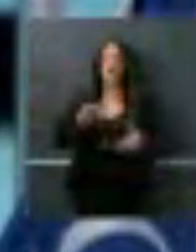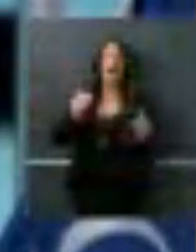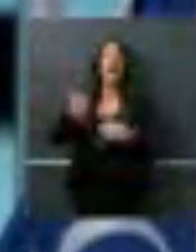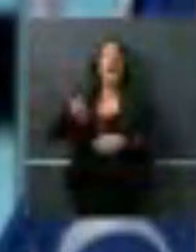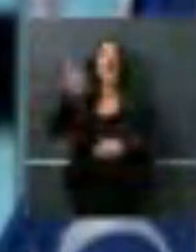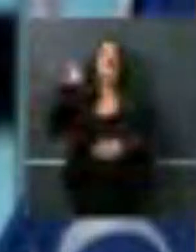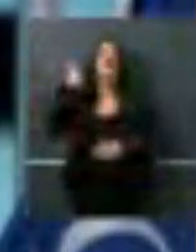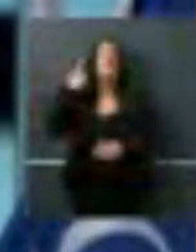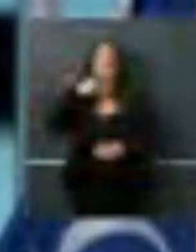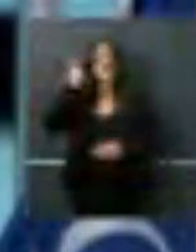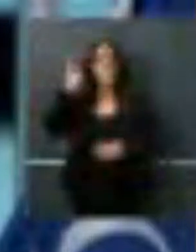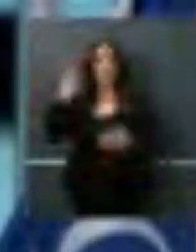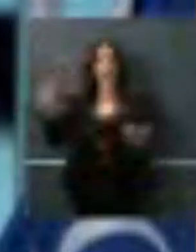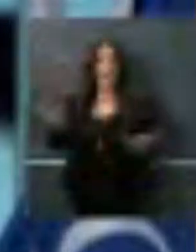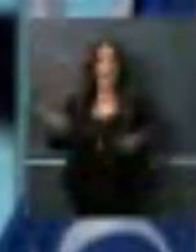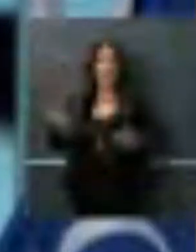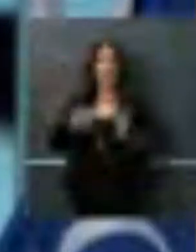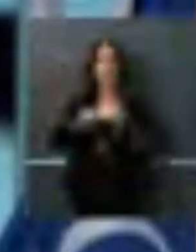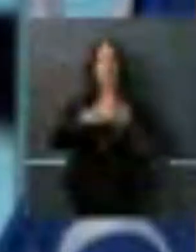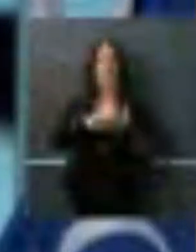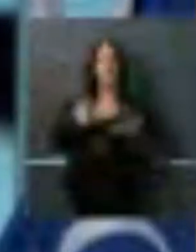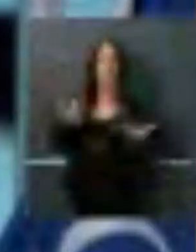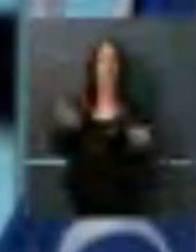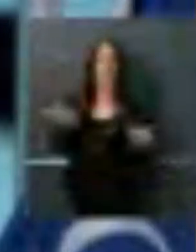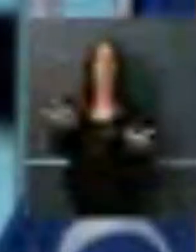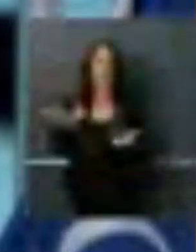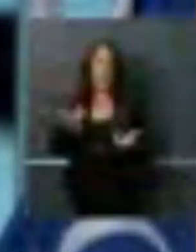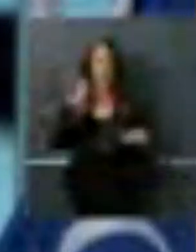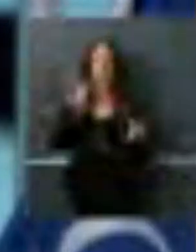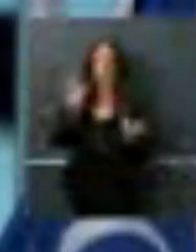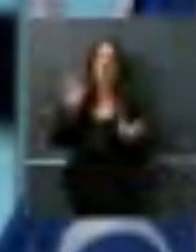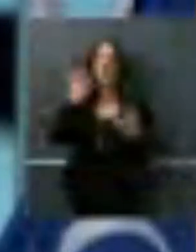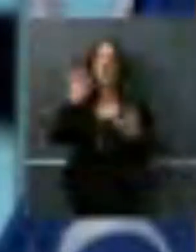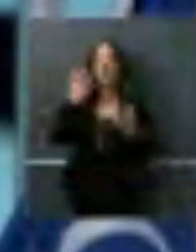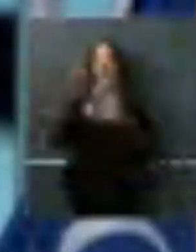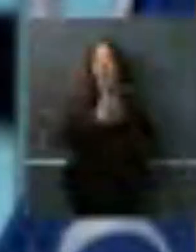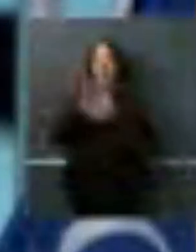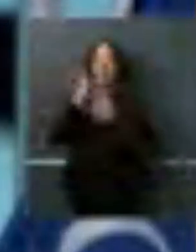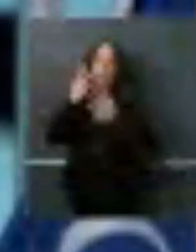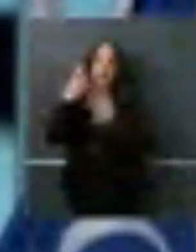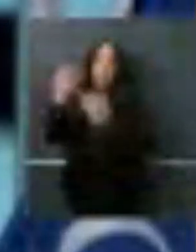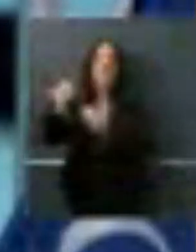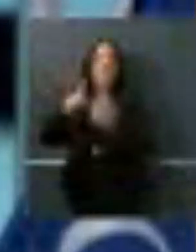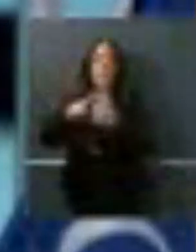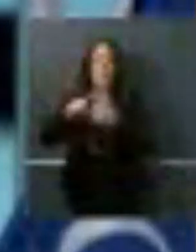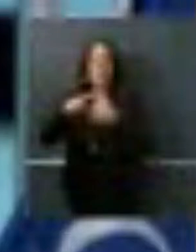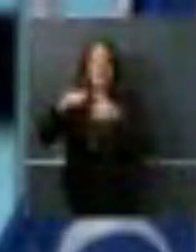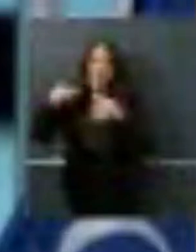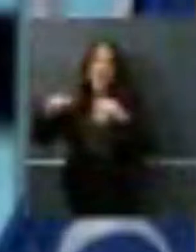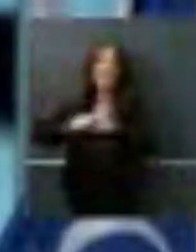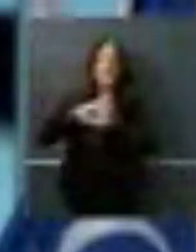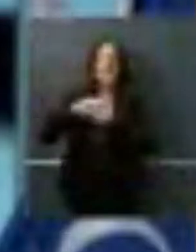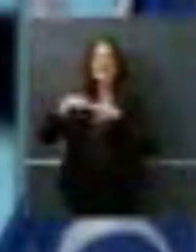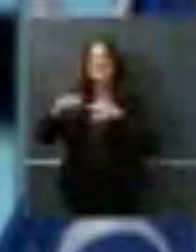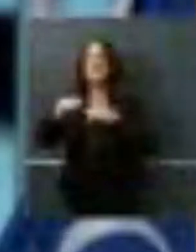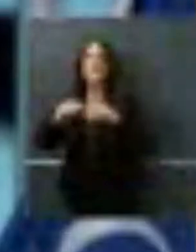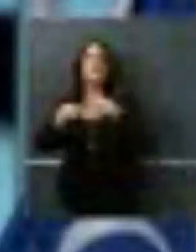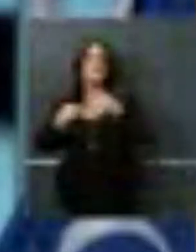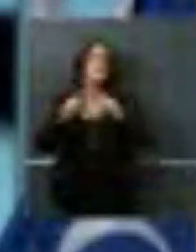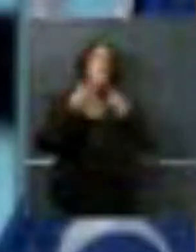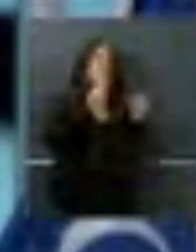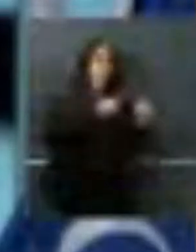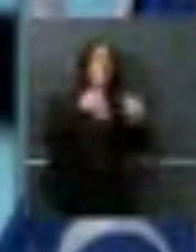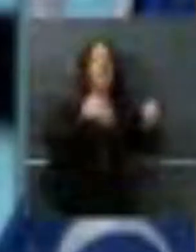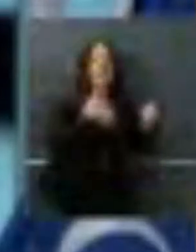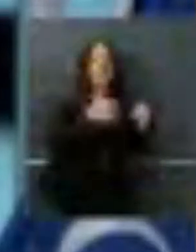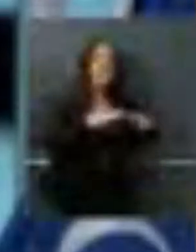to go to the beaches, parks, playgrounds, and go on a hike. And I anticipate there'll be a significant increase in volume. But I also